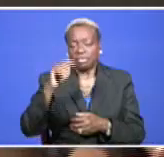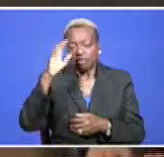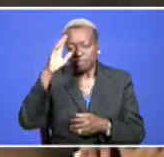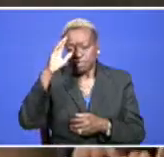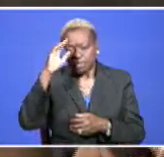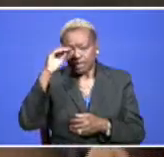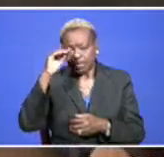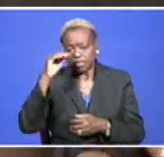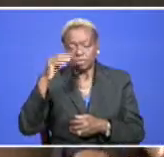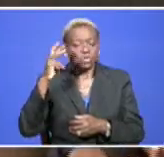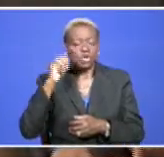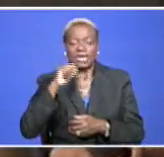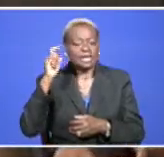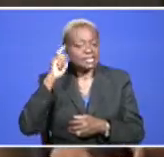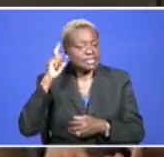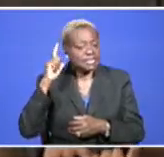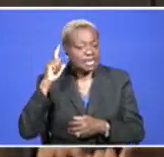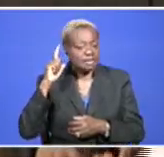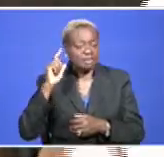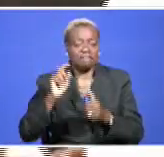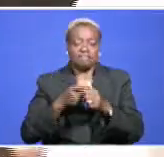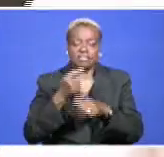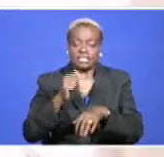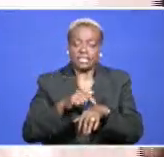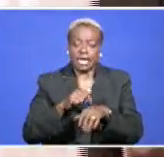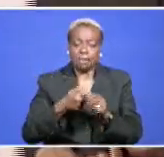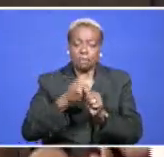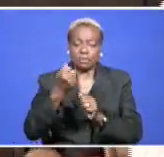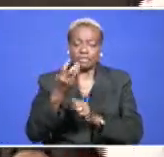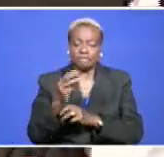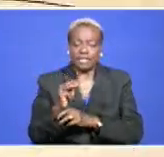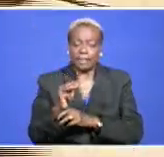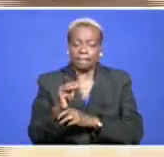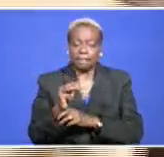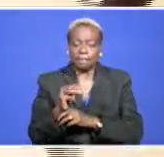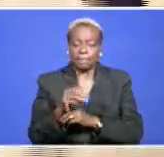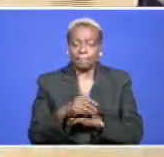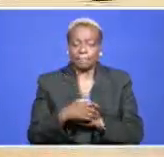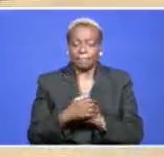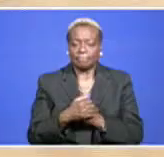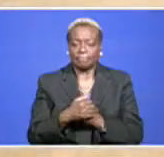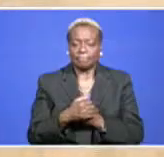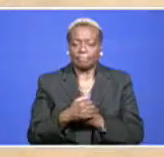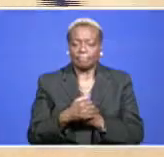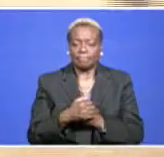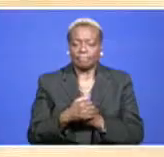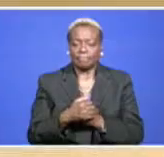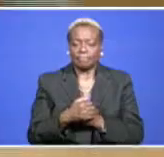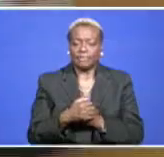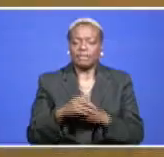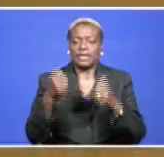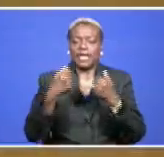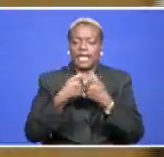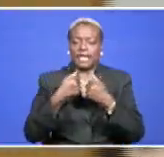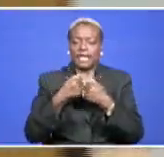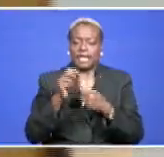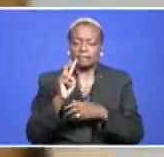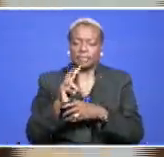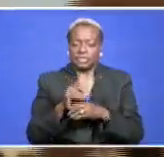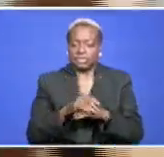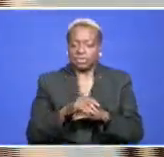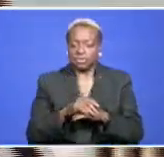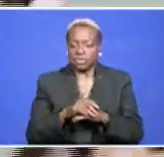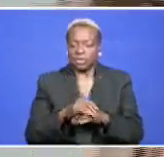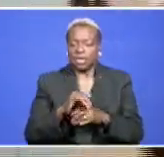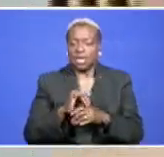and being their first time, most of them, the judges had them. What you guys have to do to come out in game 2 to make sure to secure the championship? I just got to come out and